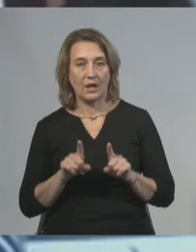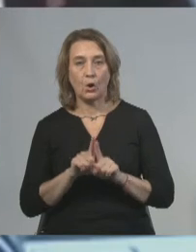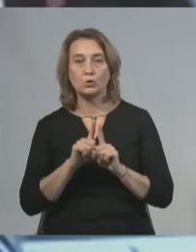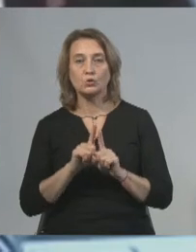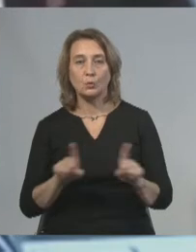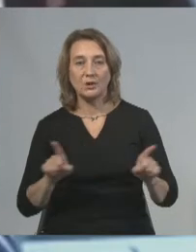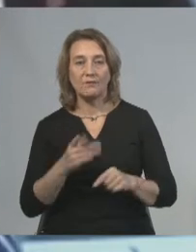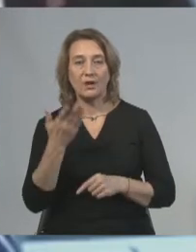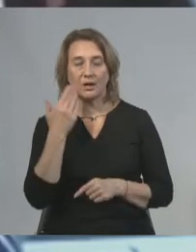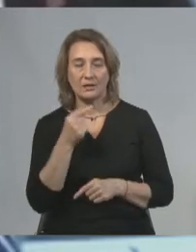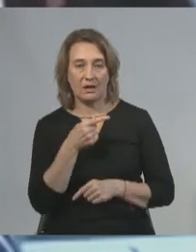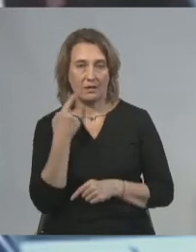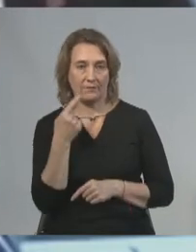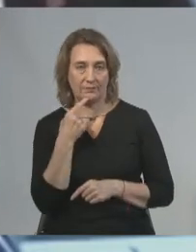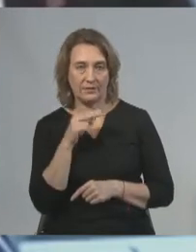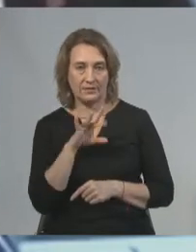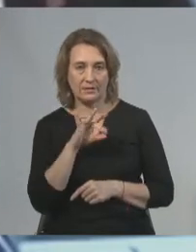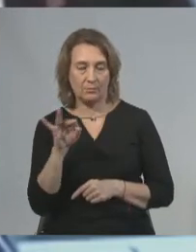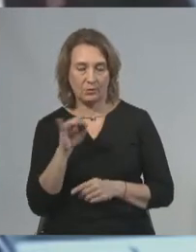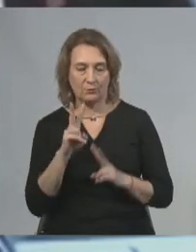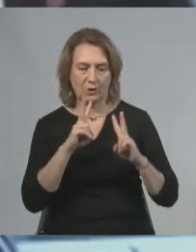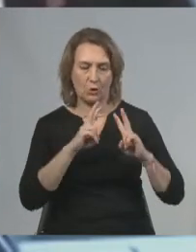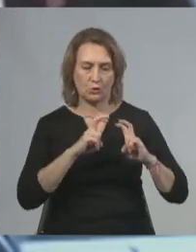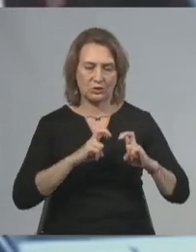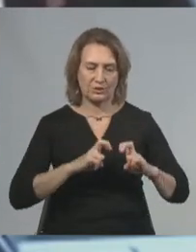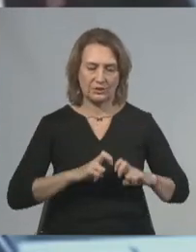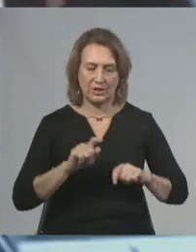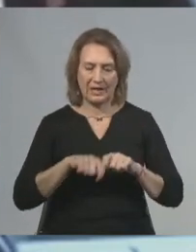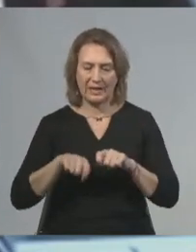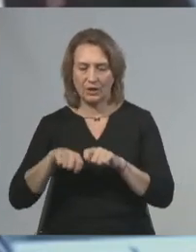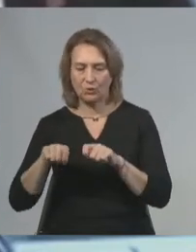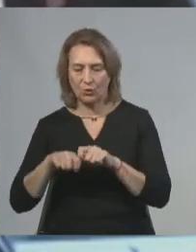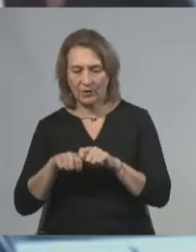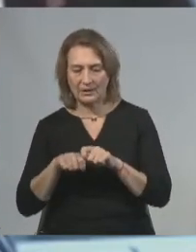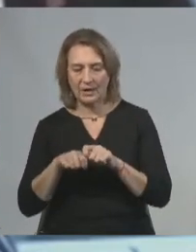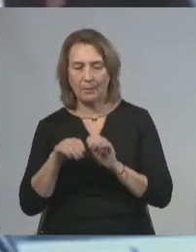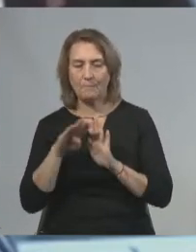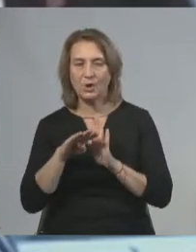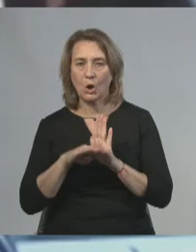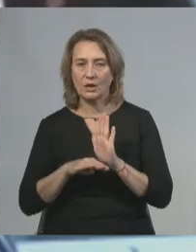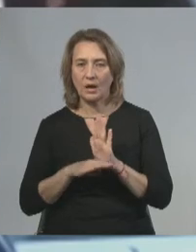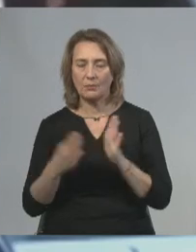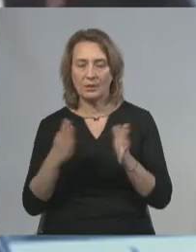investigative uh broadcasts which are very popular in croatia